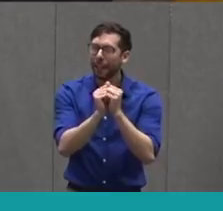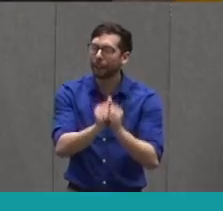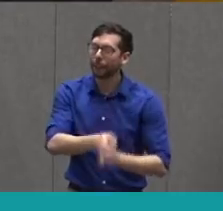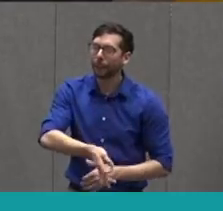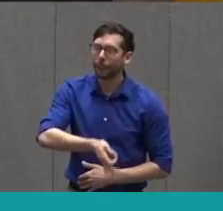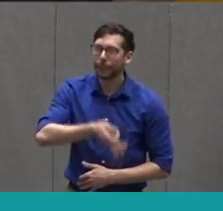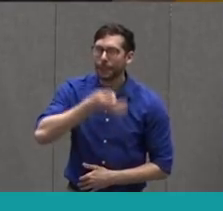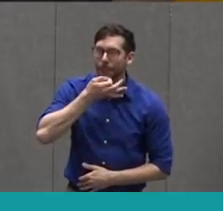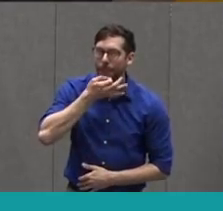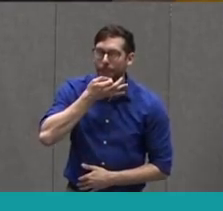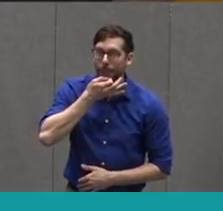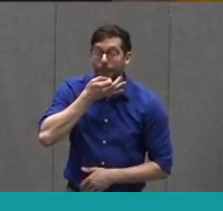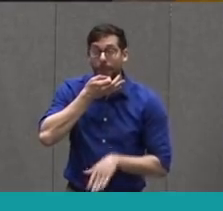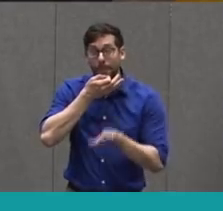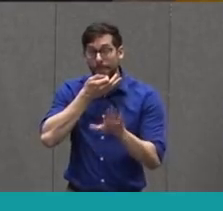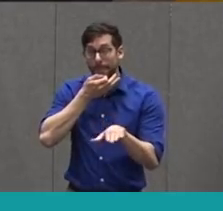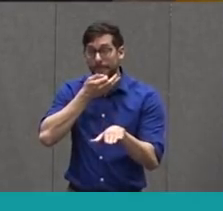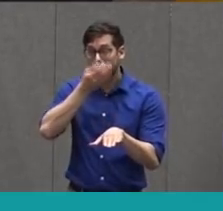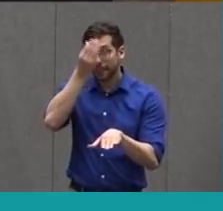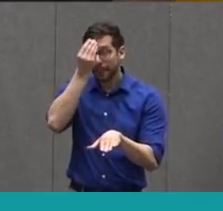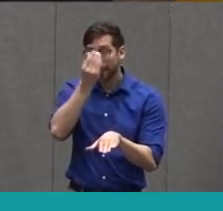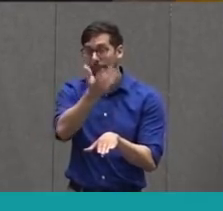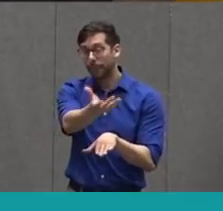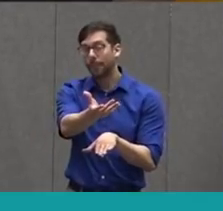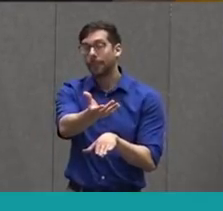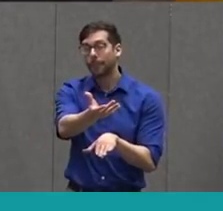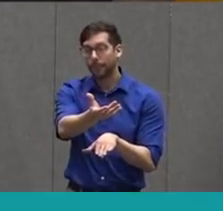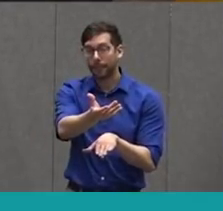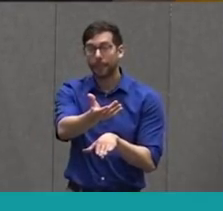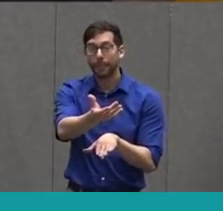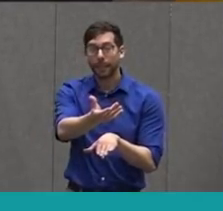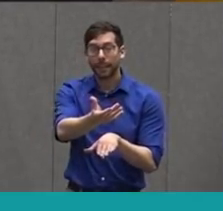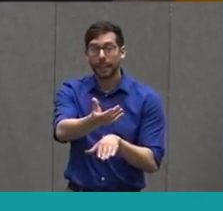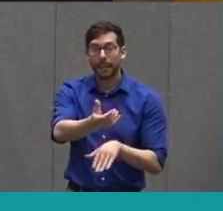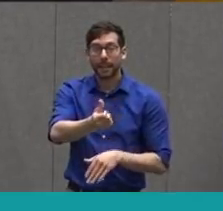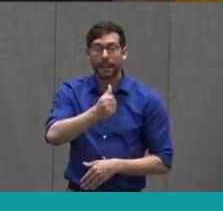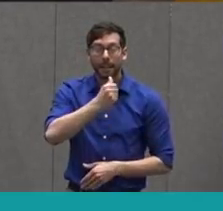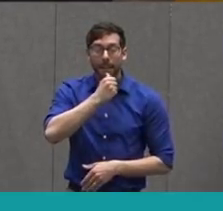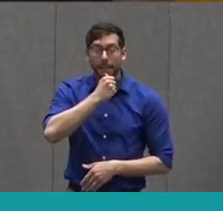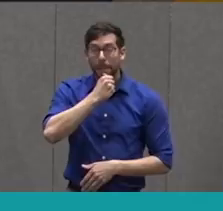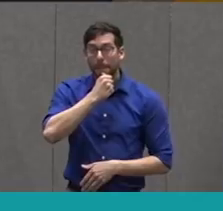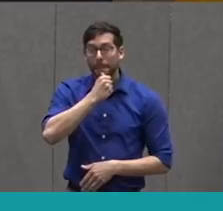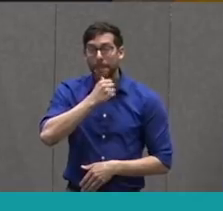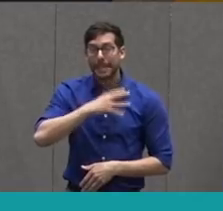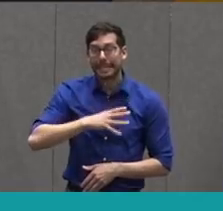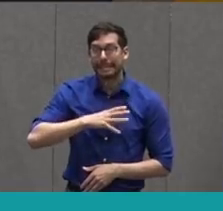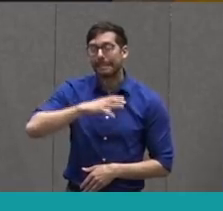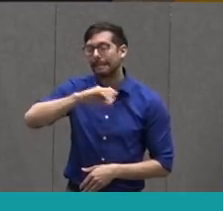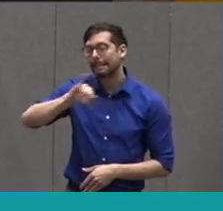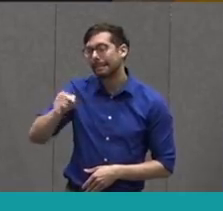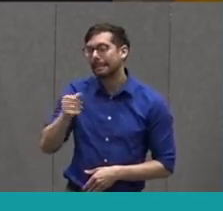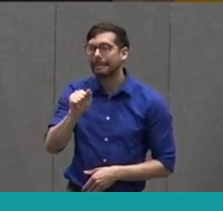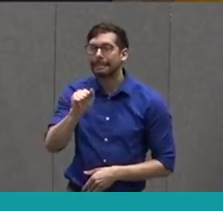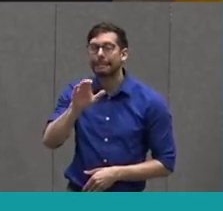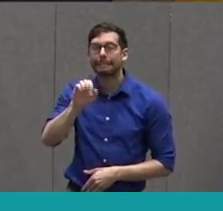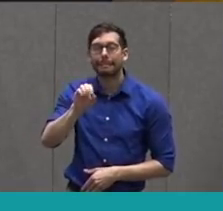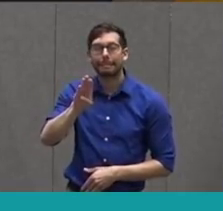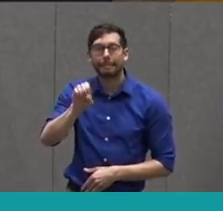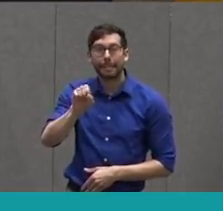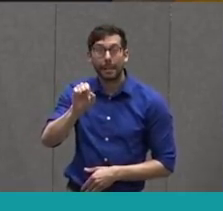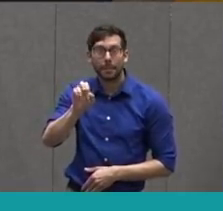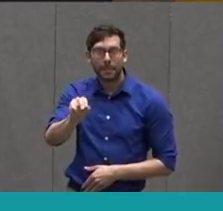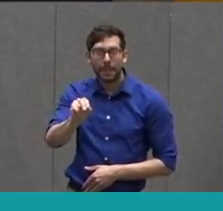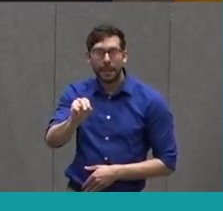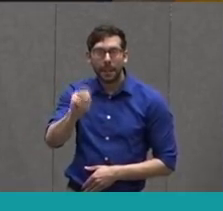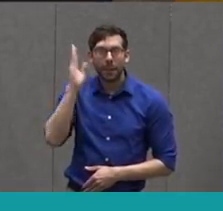do want to let you know that in a few minutes that we are going to be joined by Miss Jamie Jacobson, and she is going to be working with us on